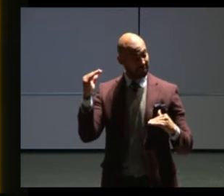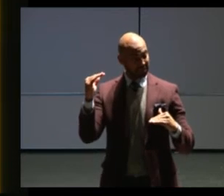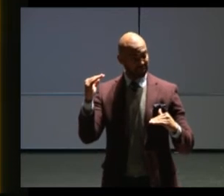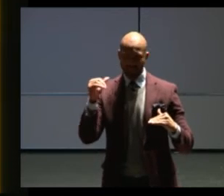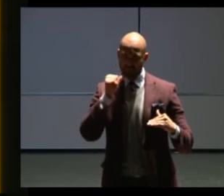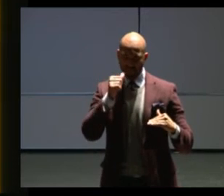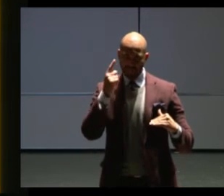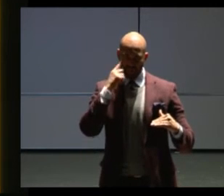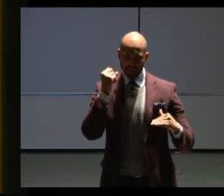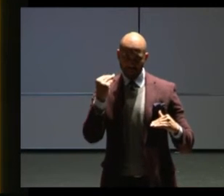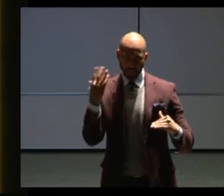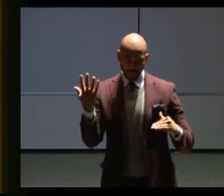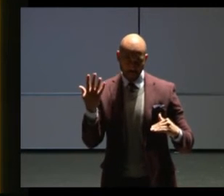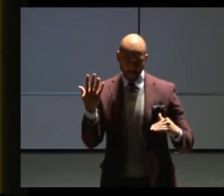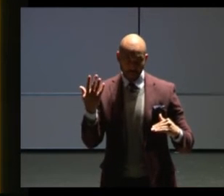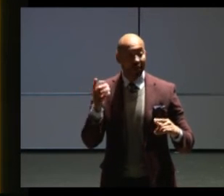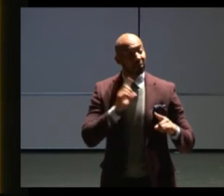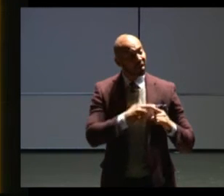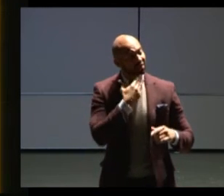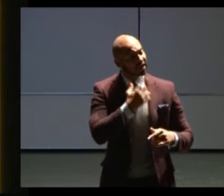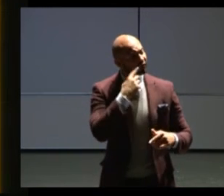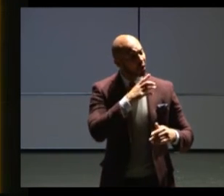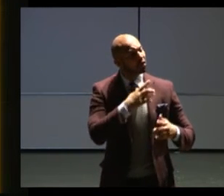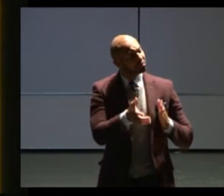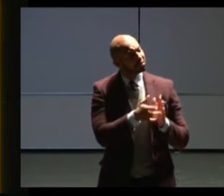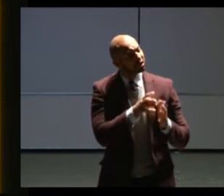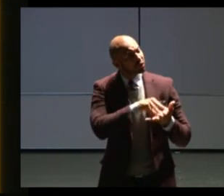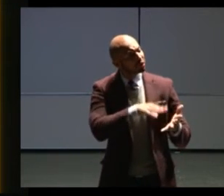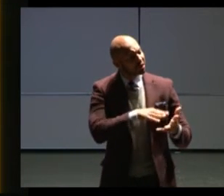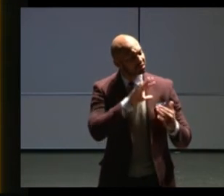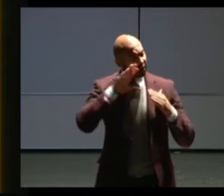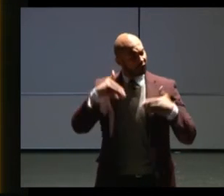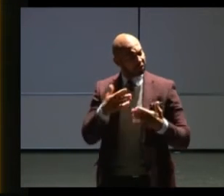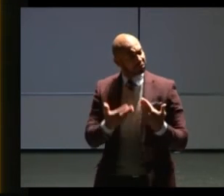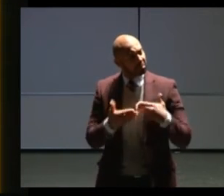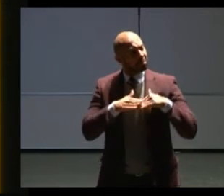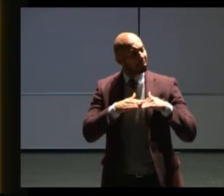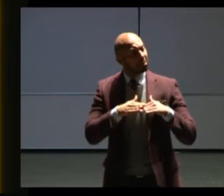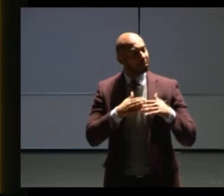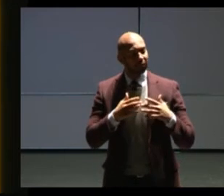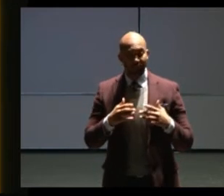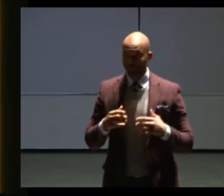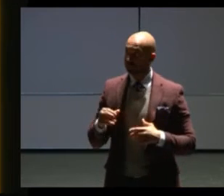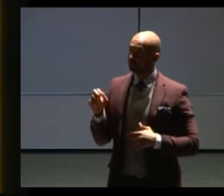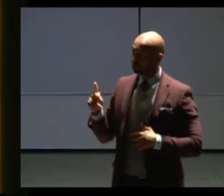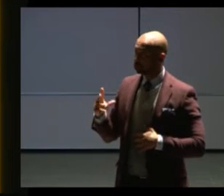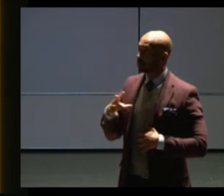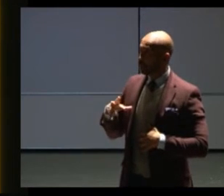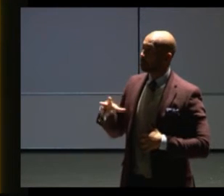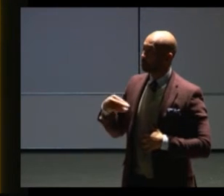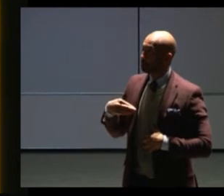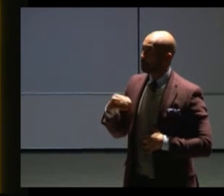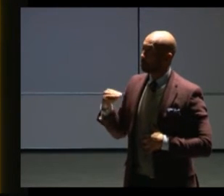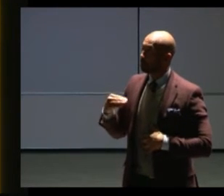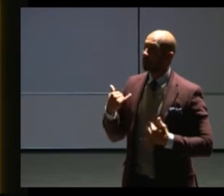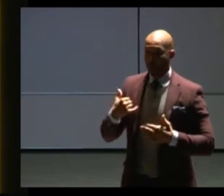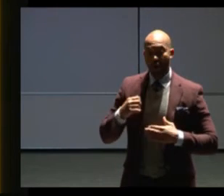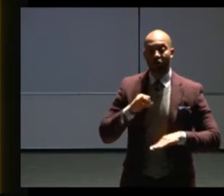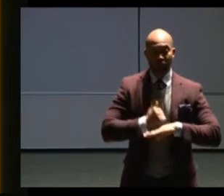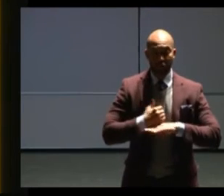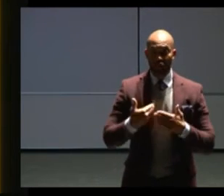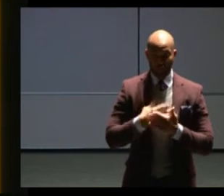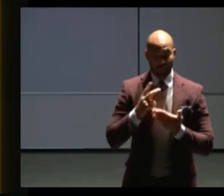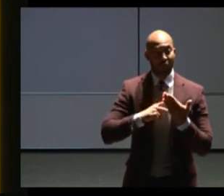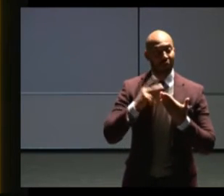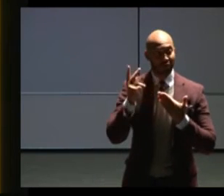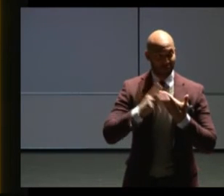place. So thank you for the talent. Let's keep focusing on that. Well, 20 years later, we have great programs with them still today